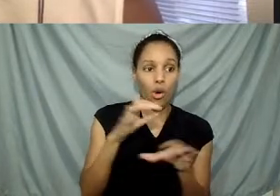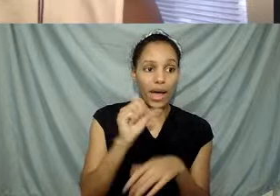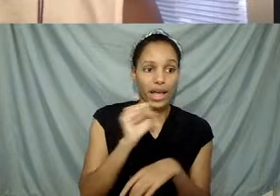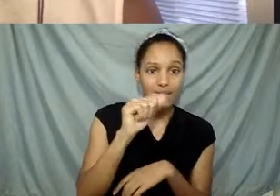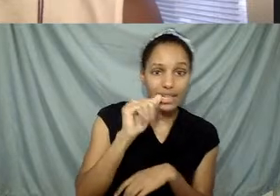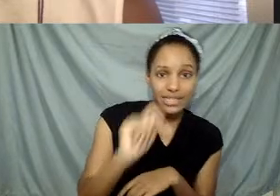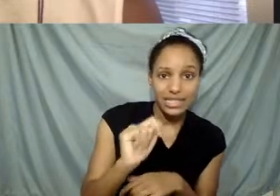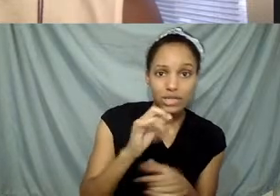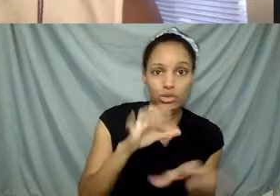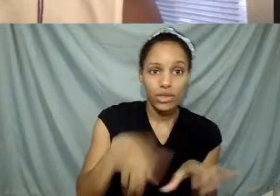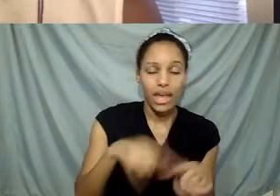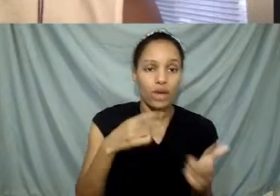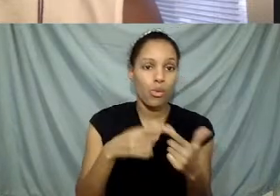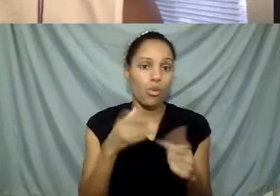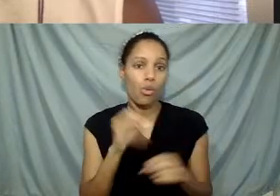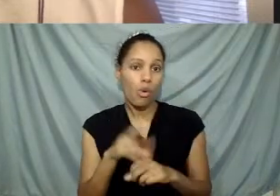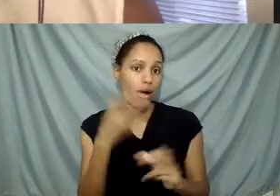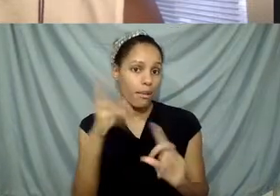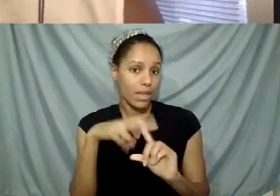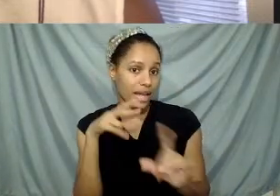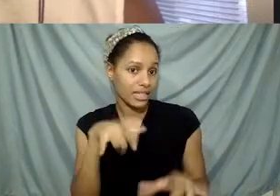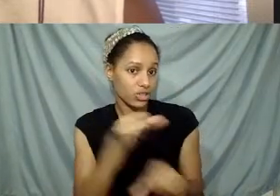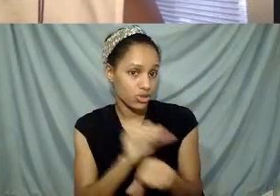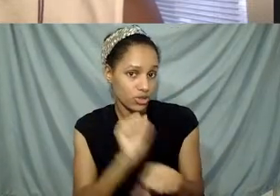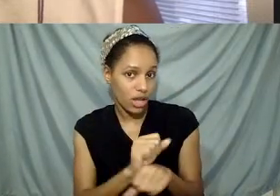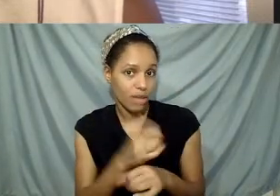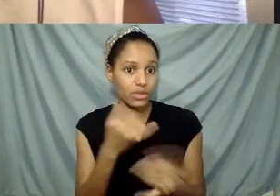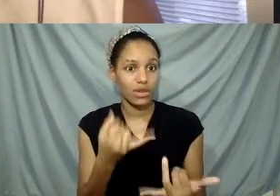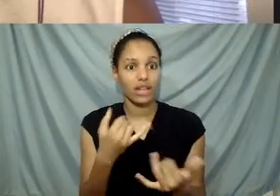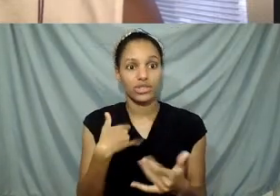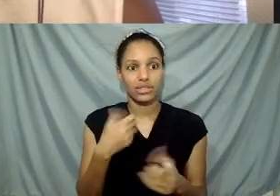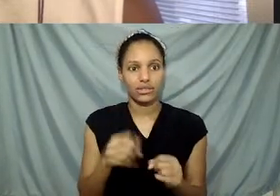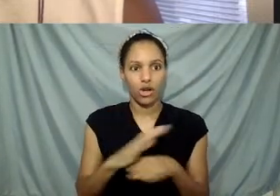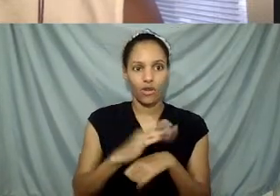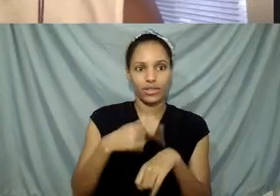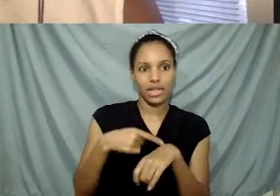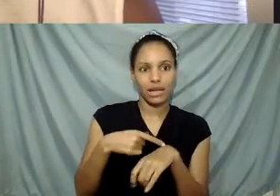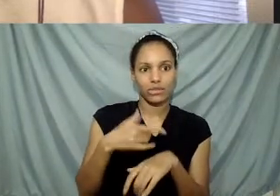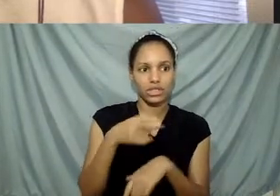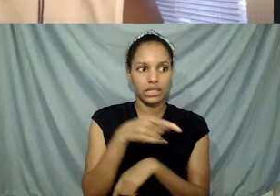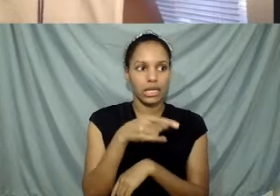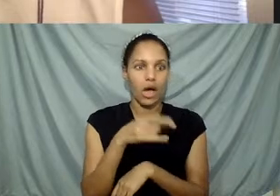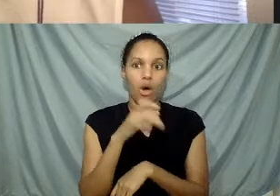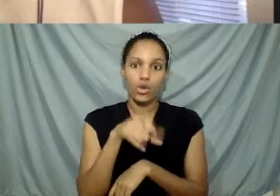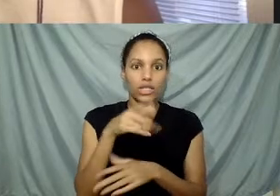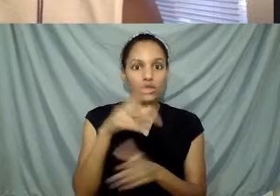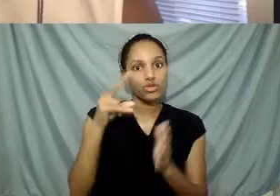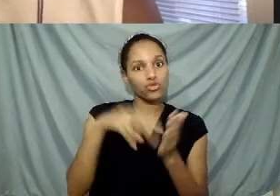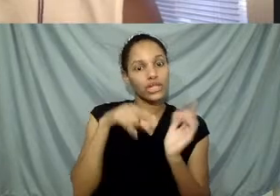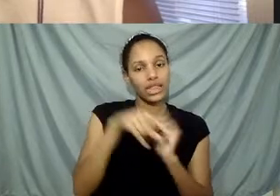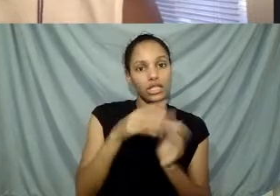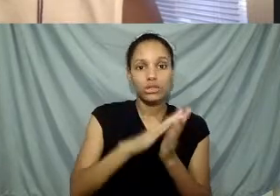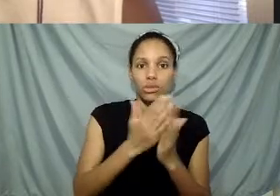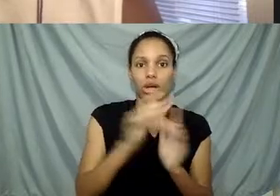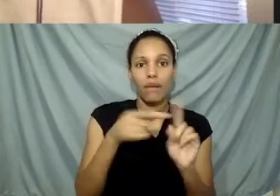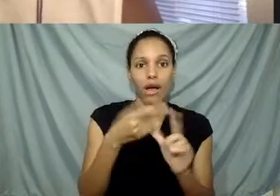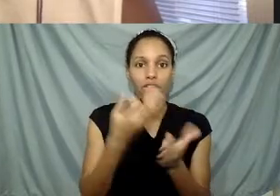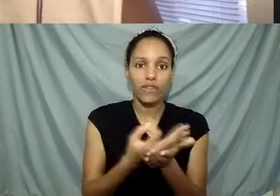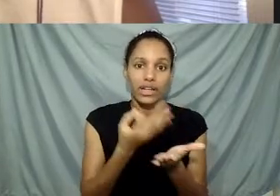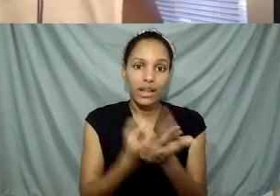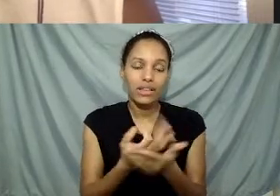sure you apply here. Or, during COVID times, she's like, okay, read this book about financial literacy and get